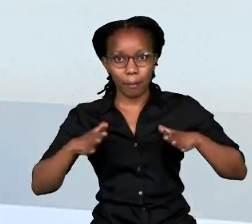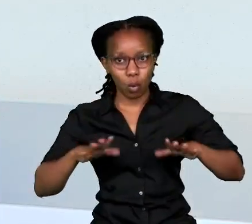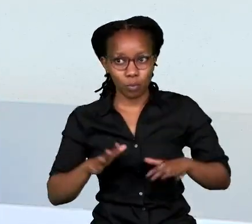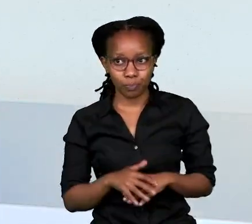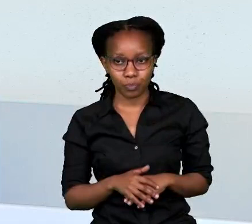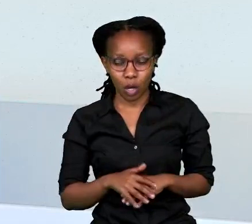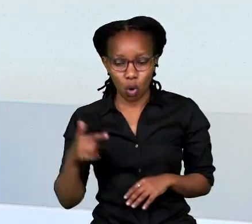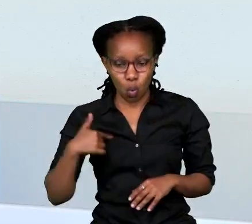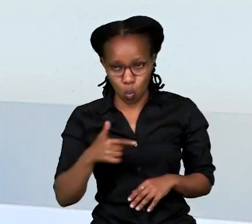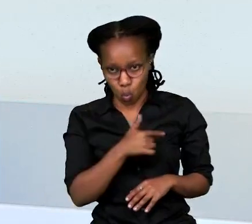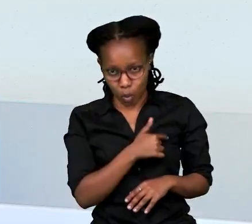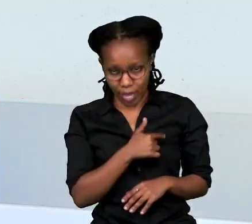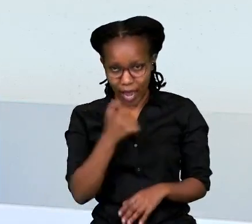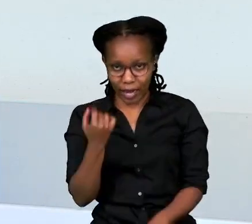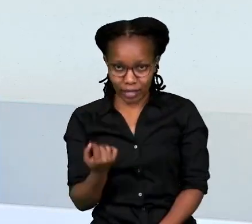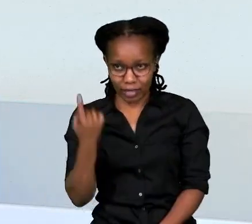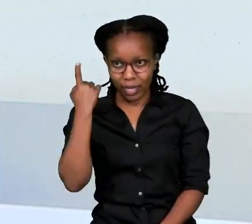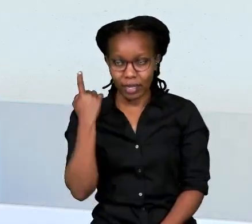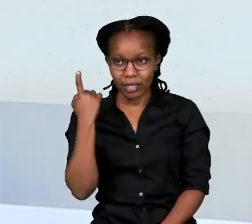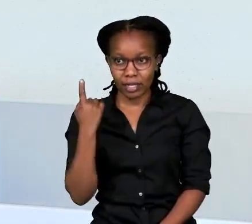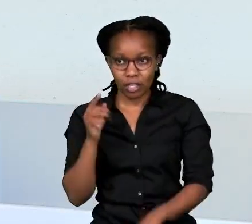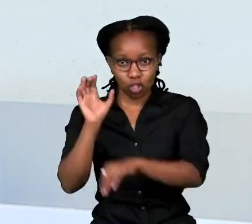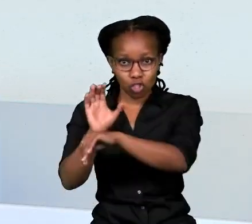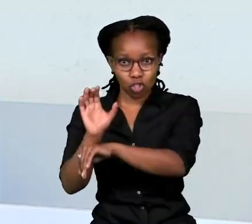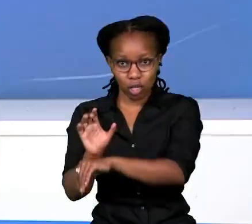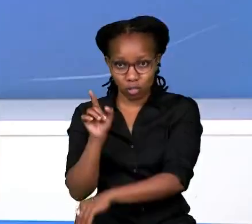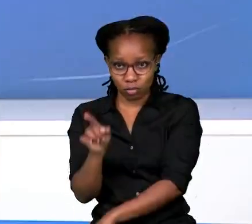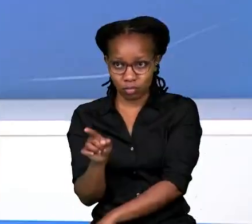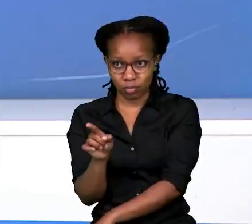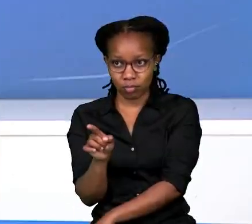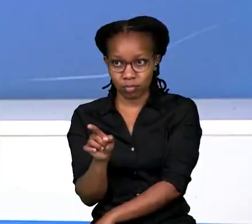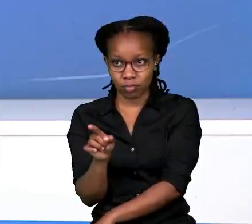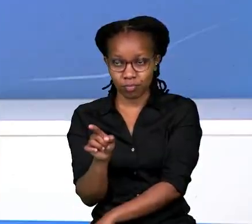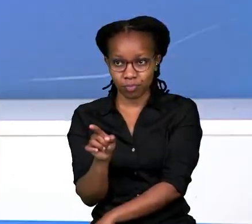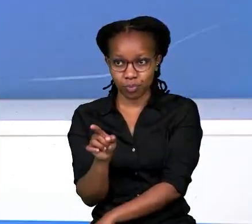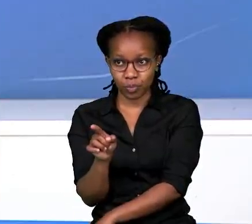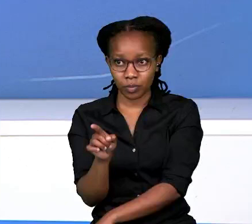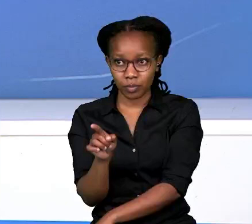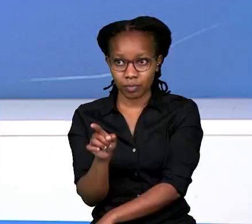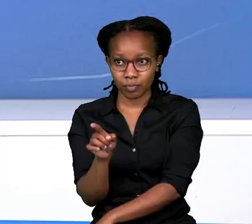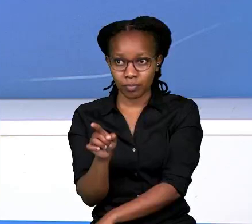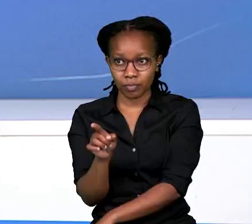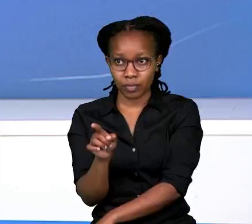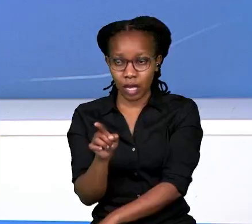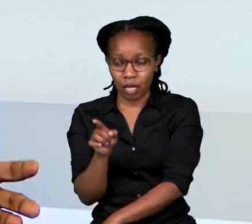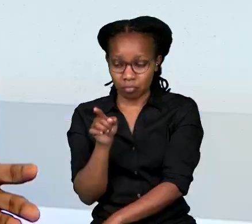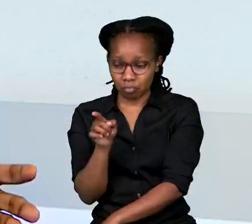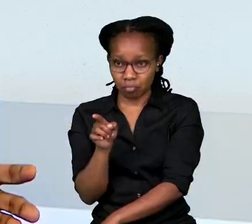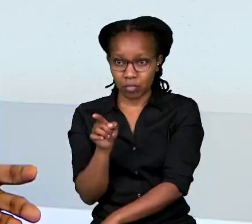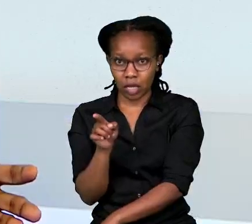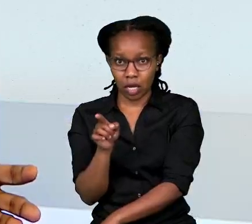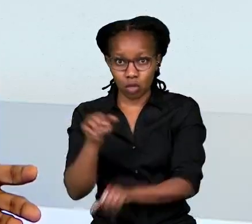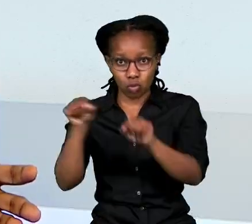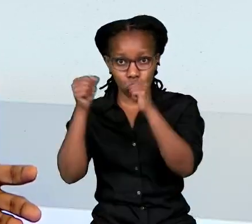we appreciate that whereas the church exists within the big society,